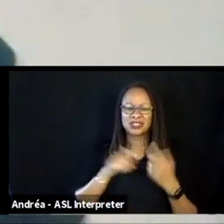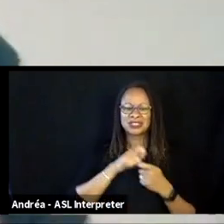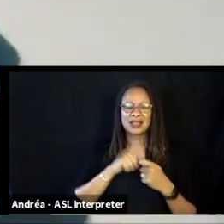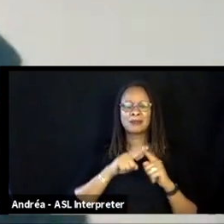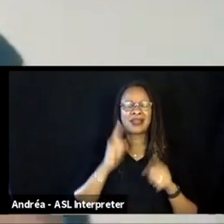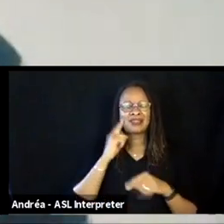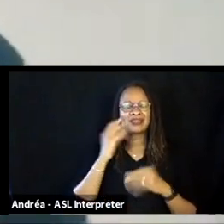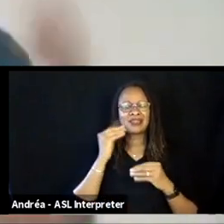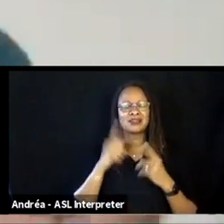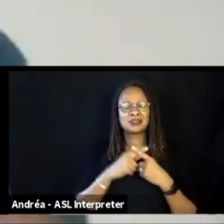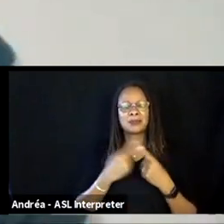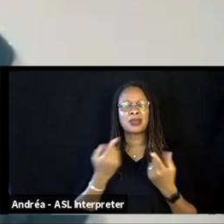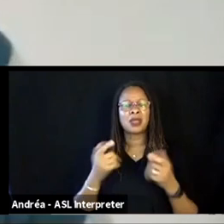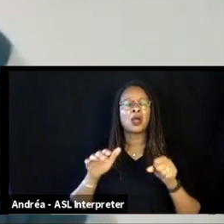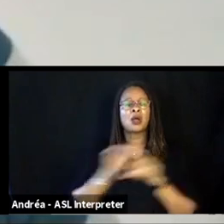think, yeah, it's about an